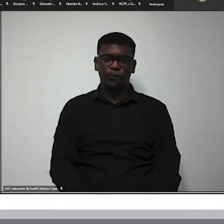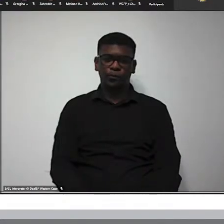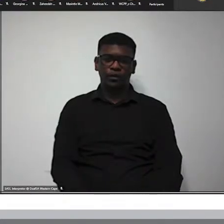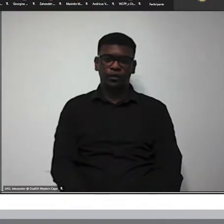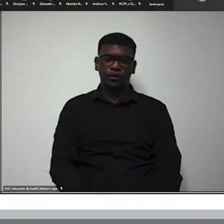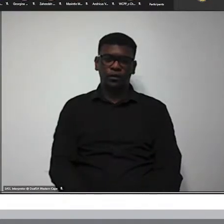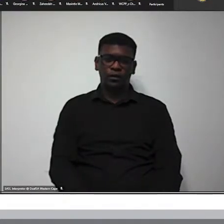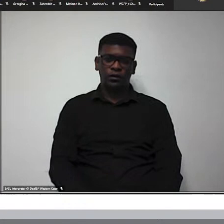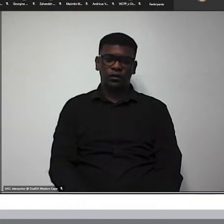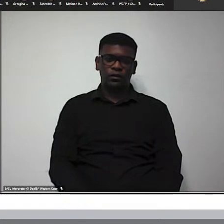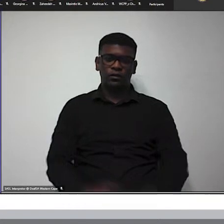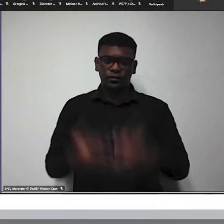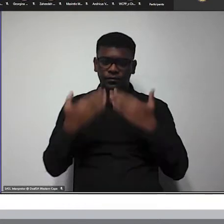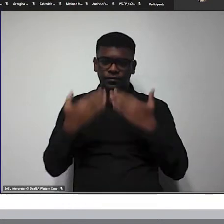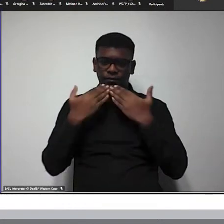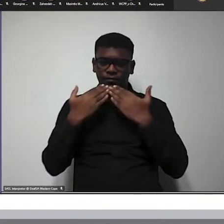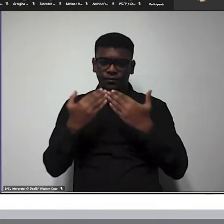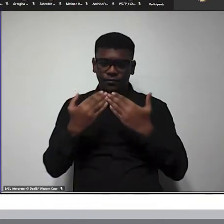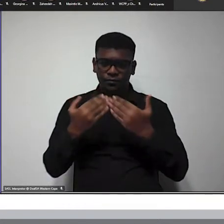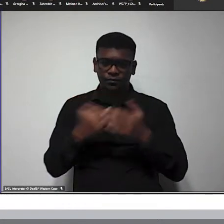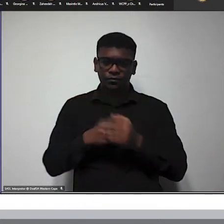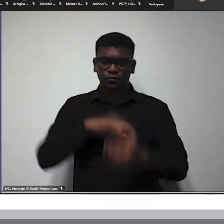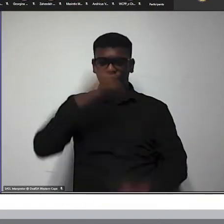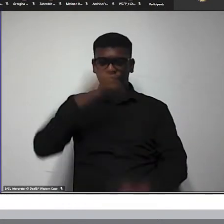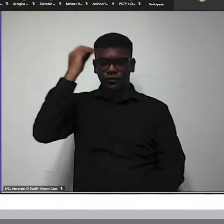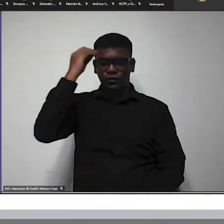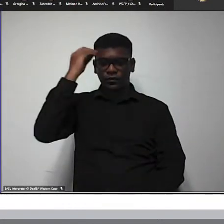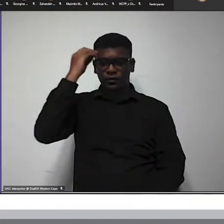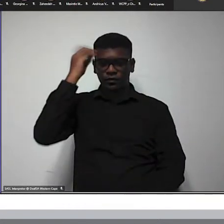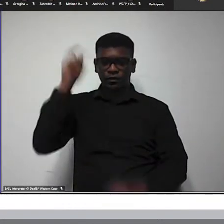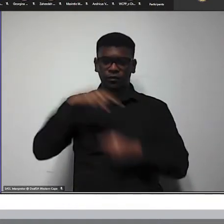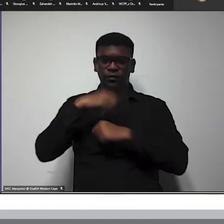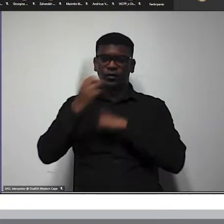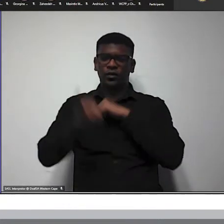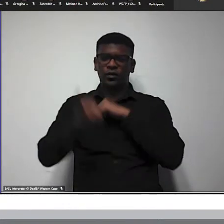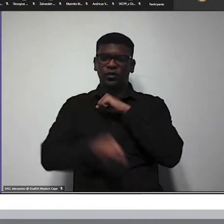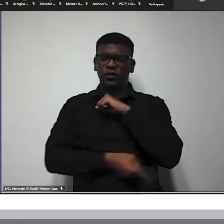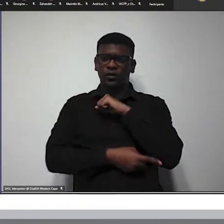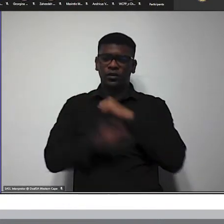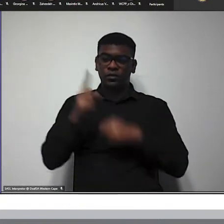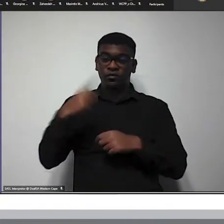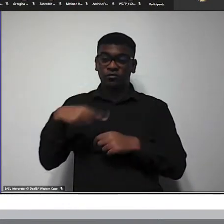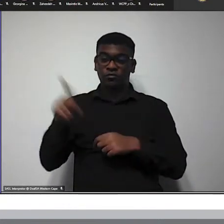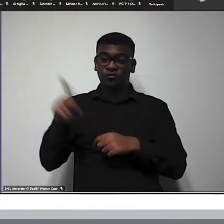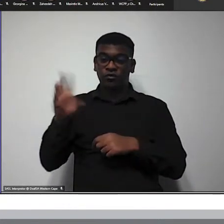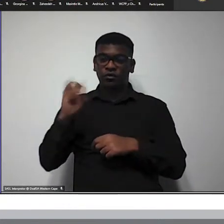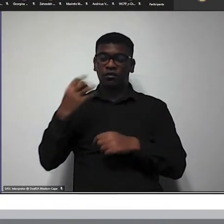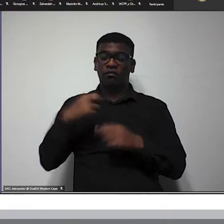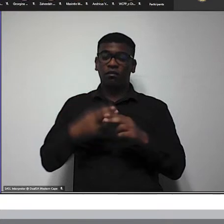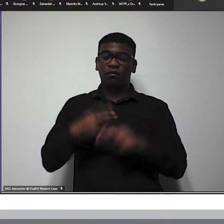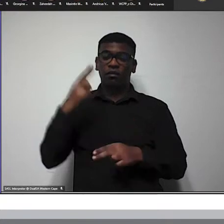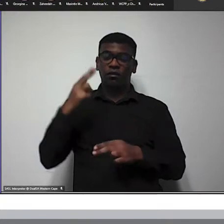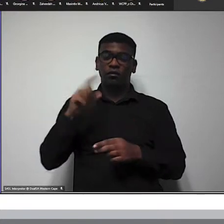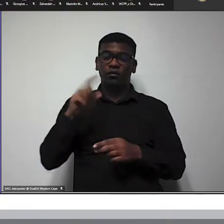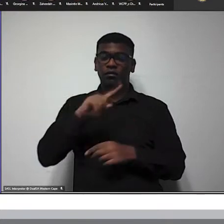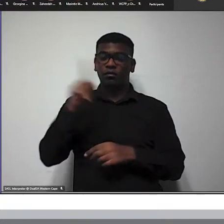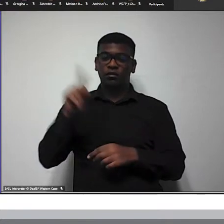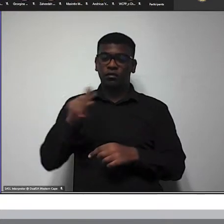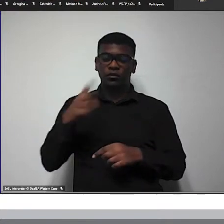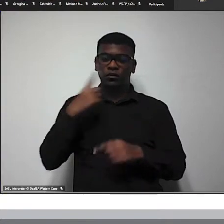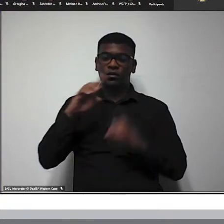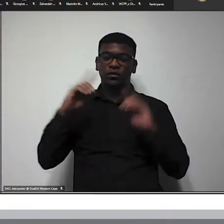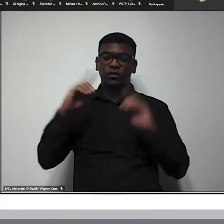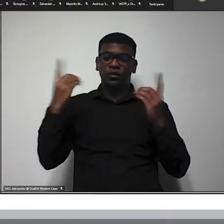Thank you very much. All right, members, I'll just do a last check and see if there are any final questions for the department or for